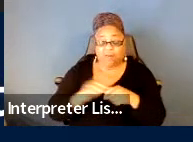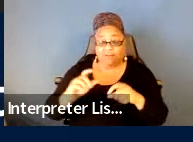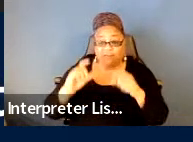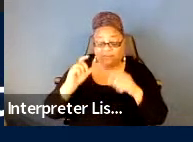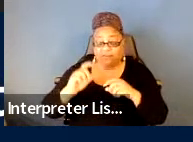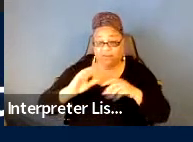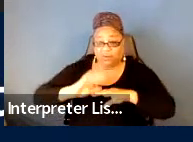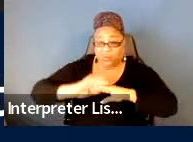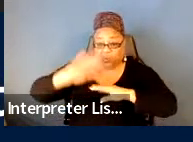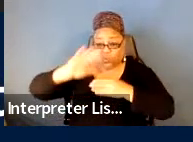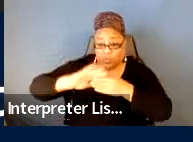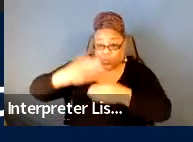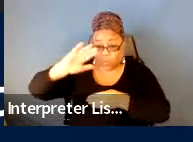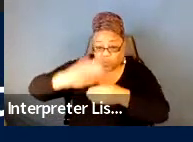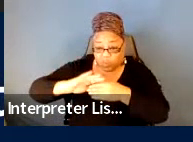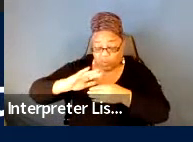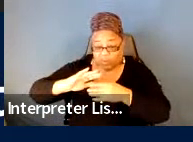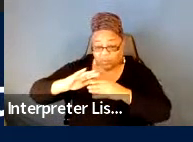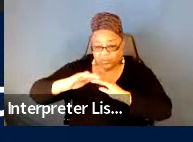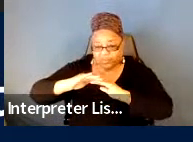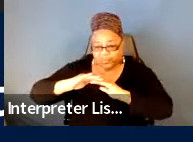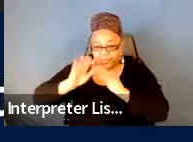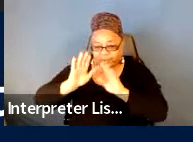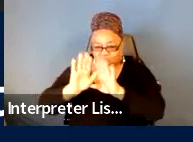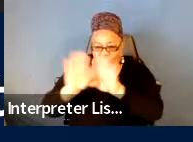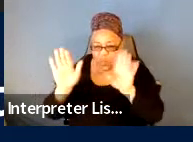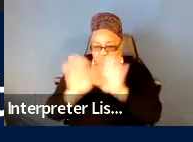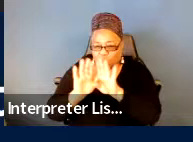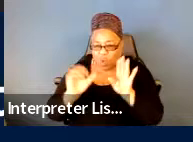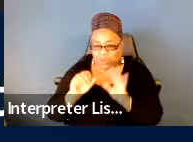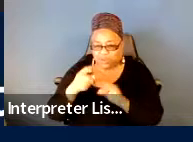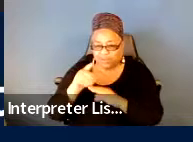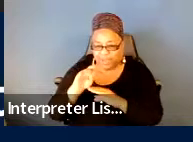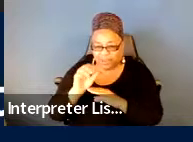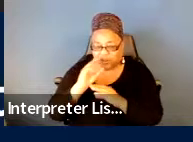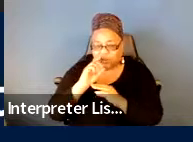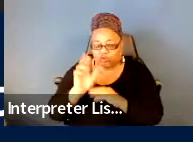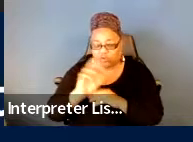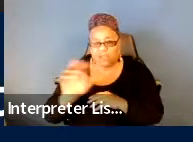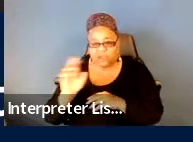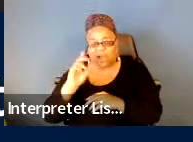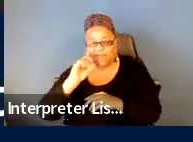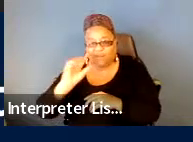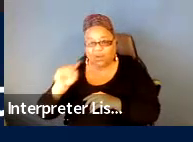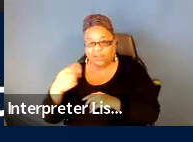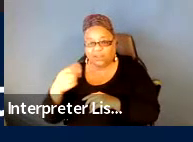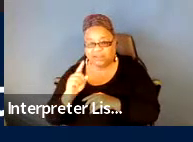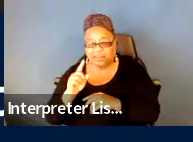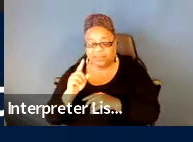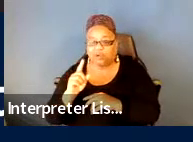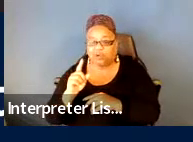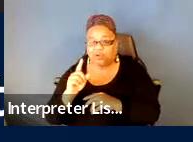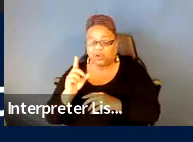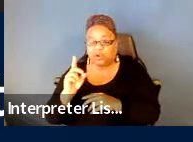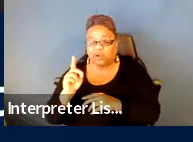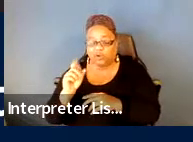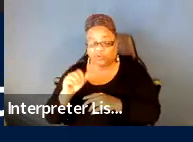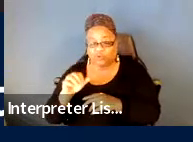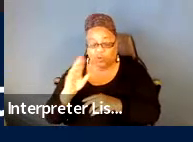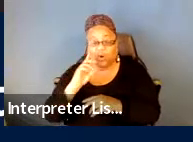the latch side of a single door or at the right side of a double door or a door with 2 active